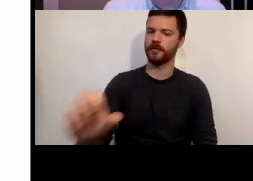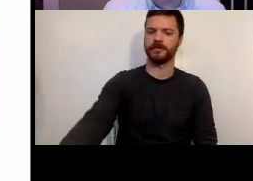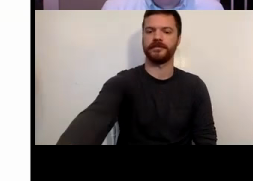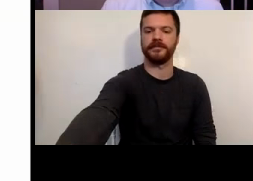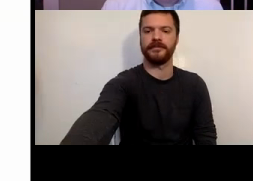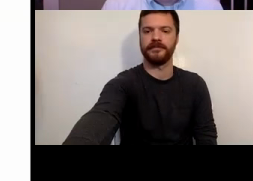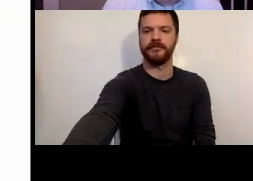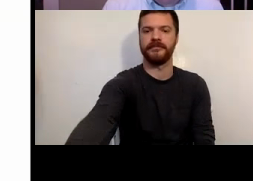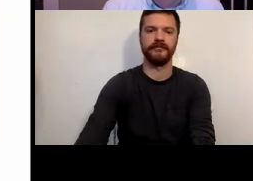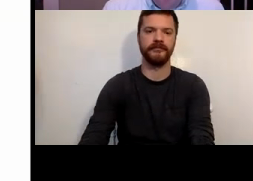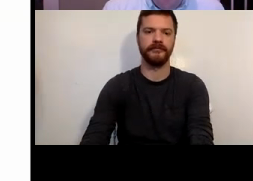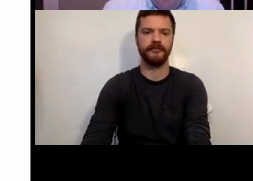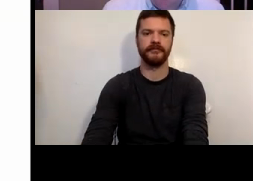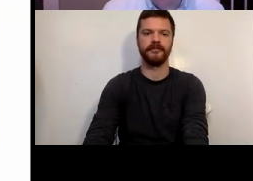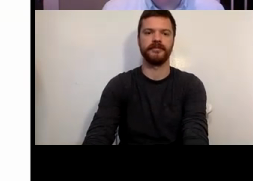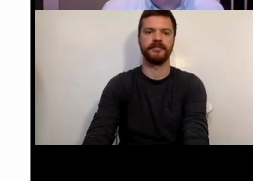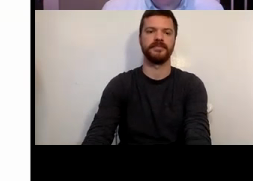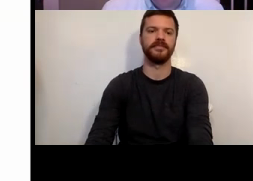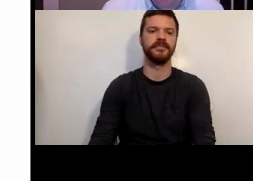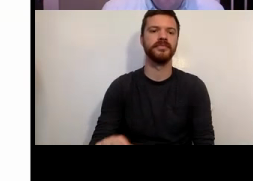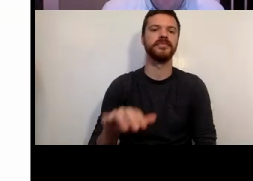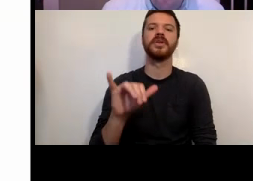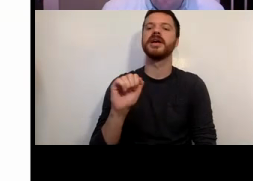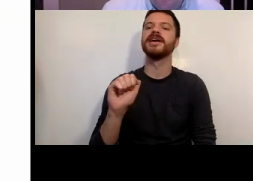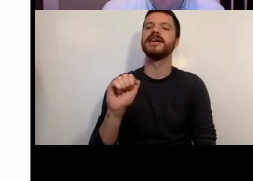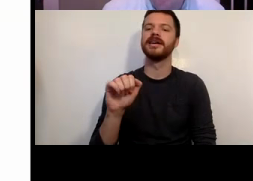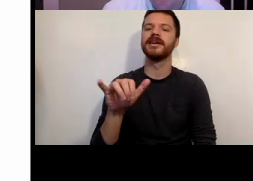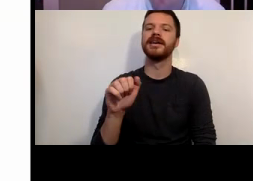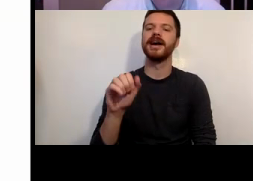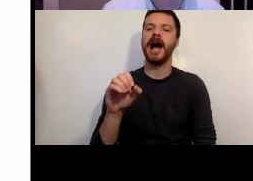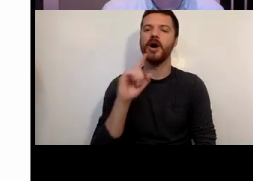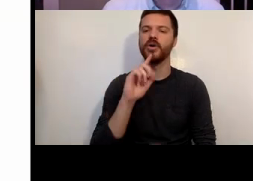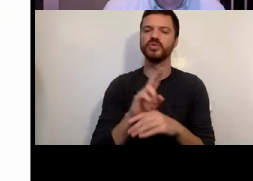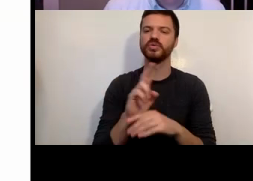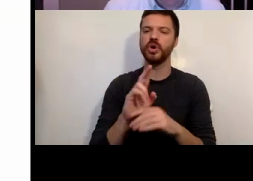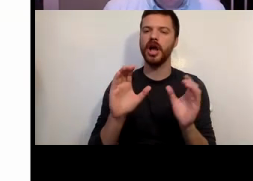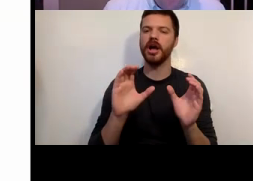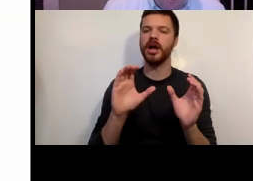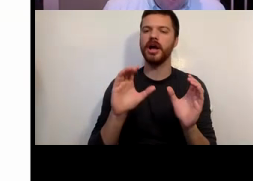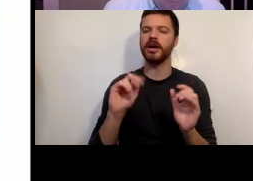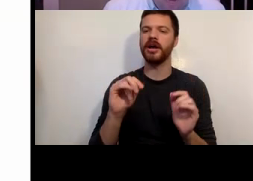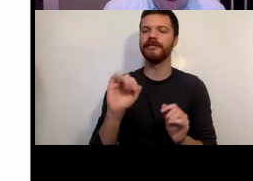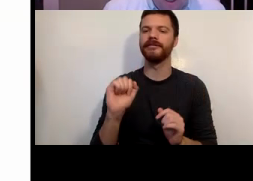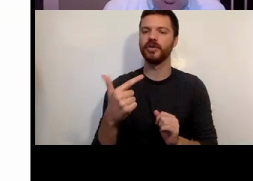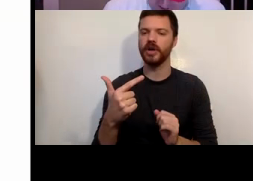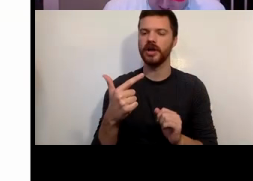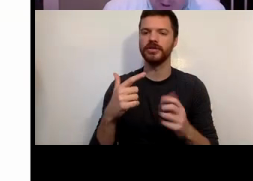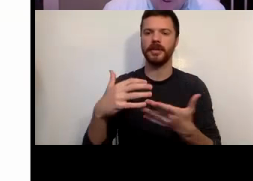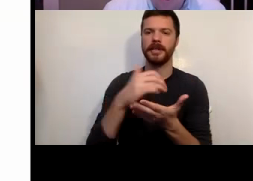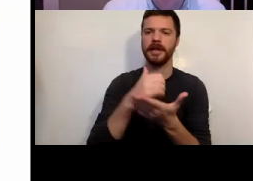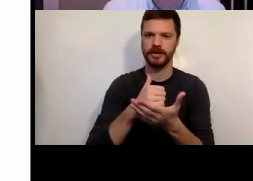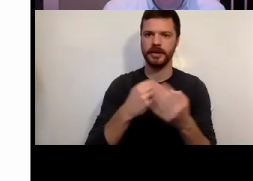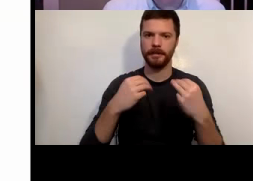Yao was the one that mentioned Ed Meach and his work using configurational comparative methods. This paper, led by Vera